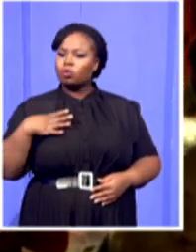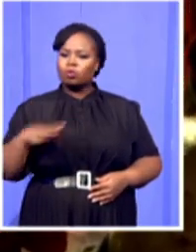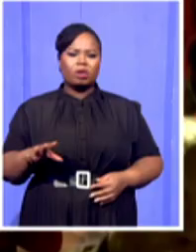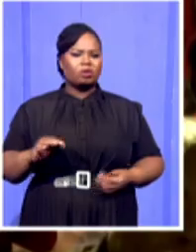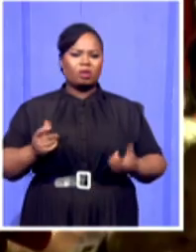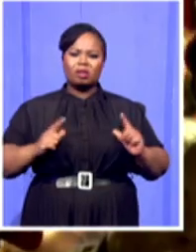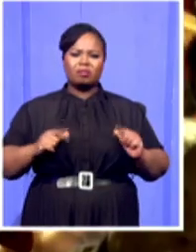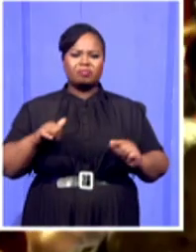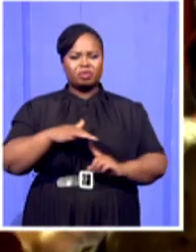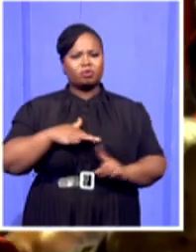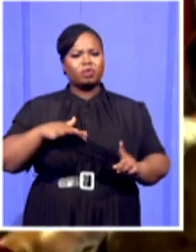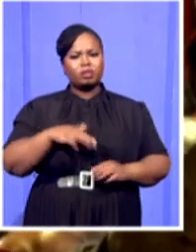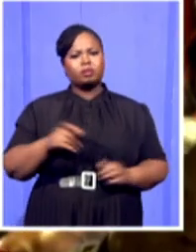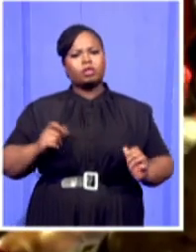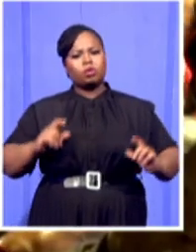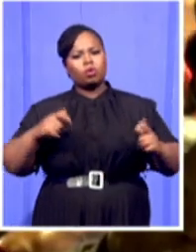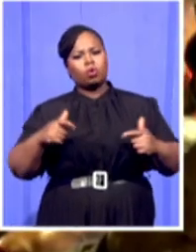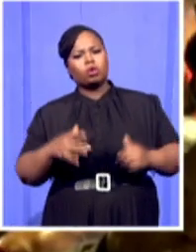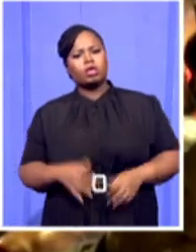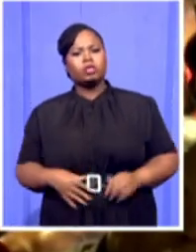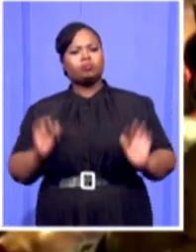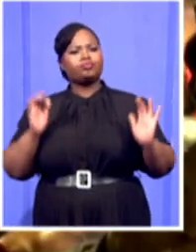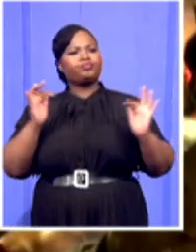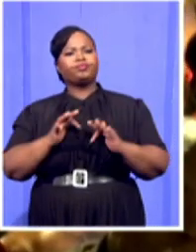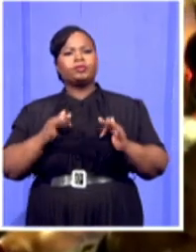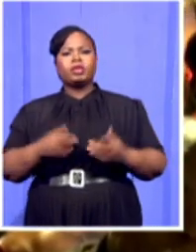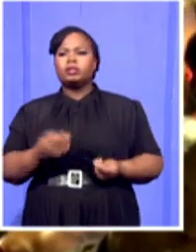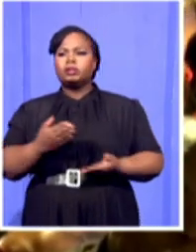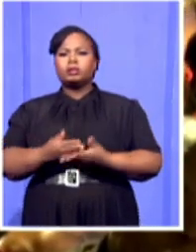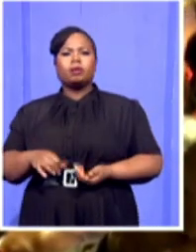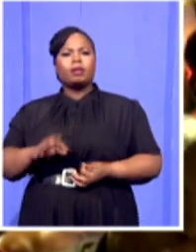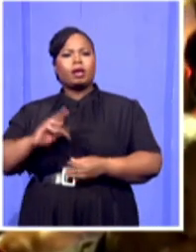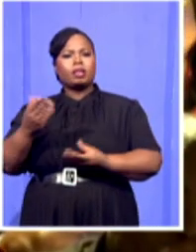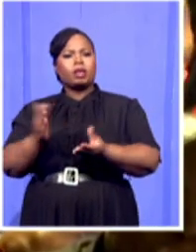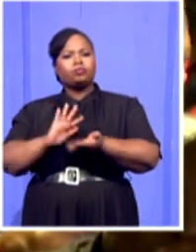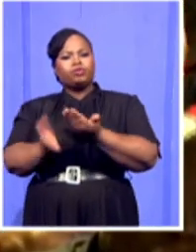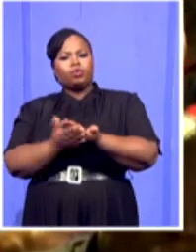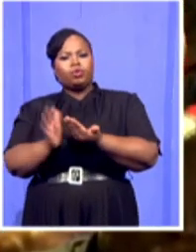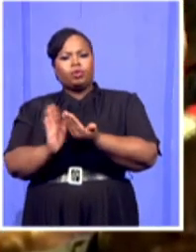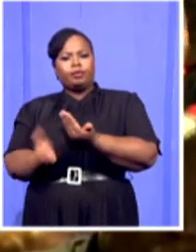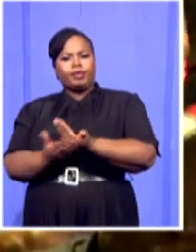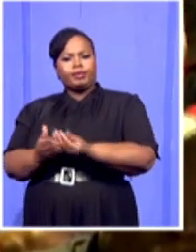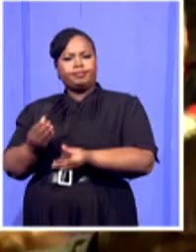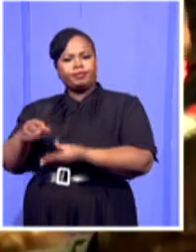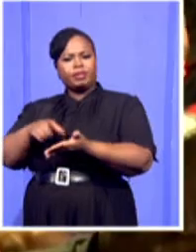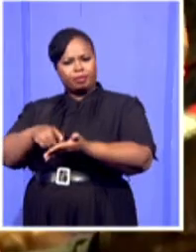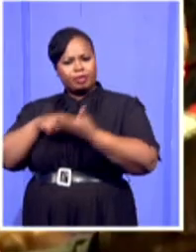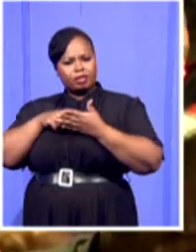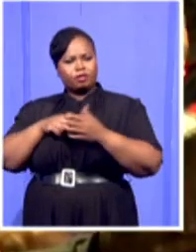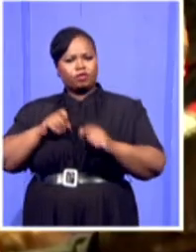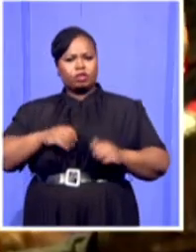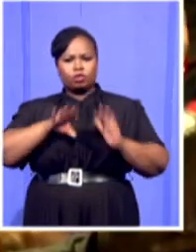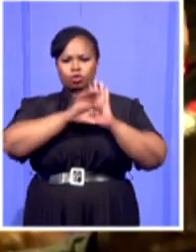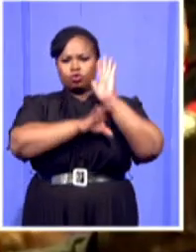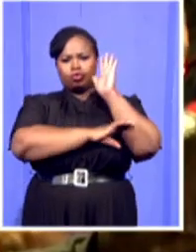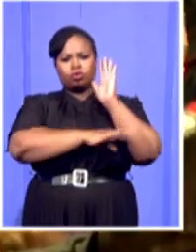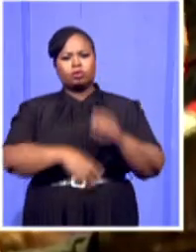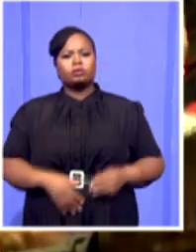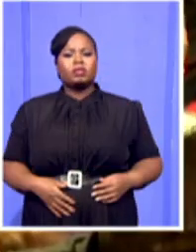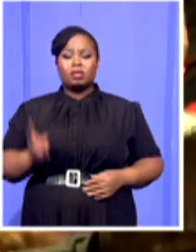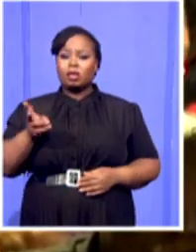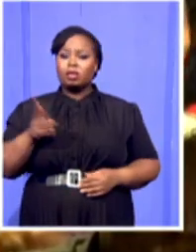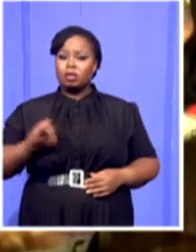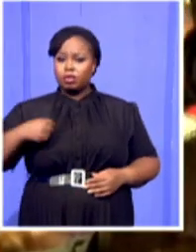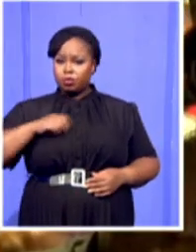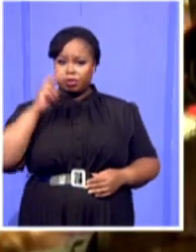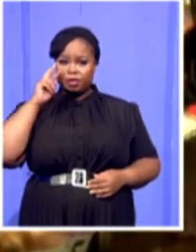a situation where the Congress will sit and not receive all the documents as demanded by the Constitution. It is our